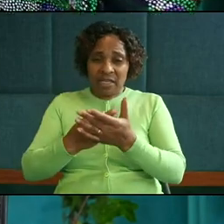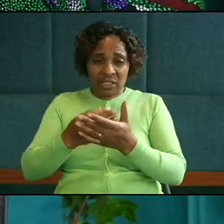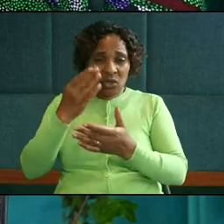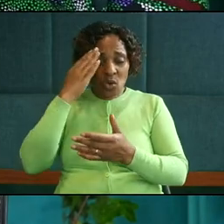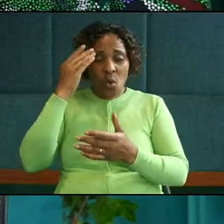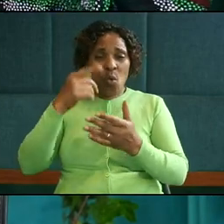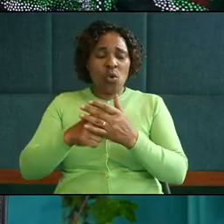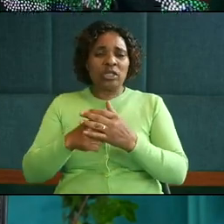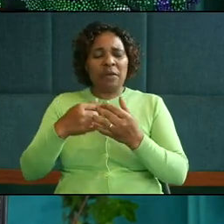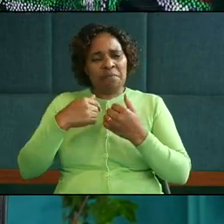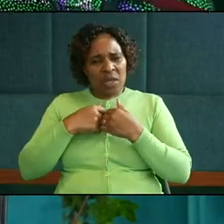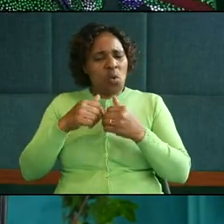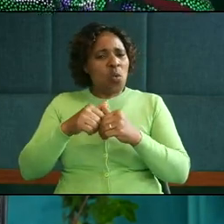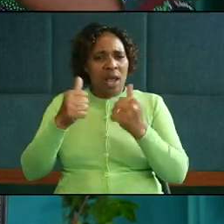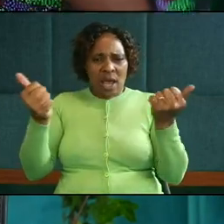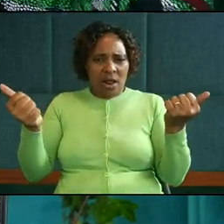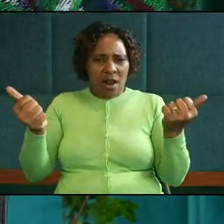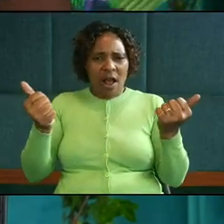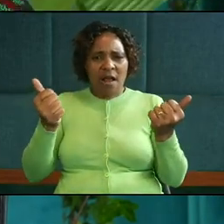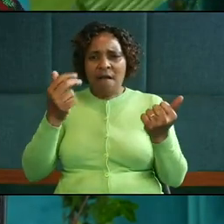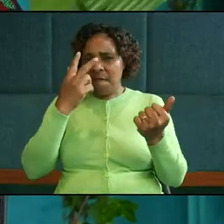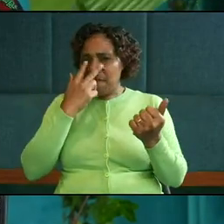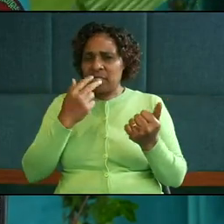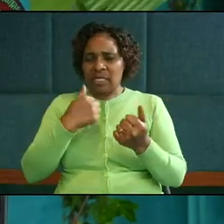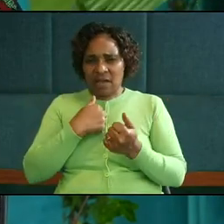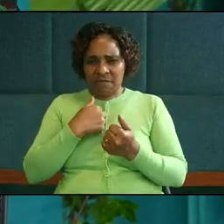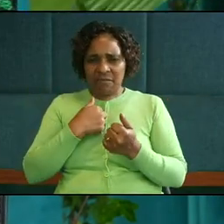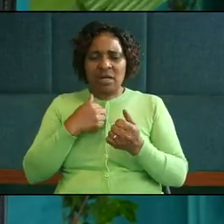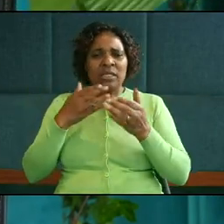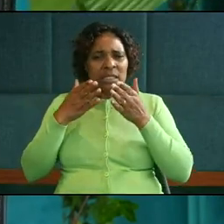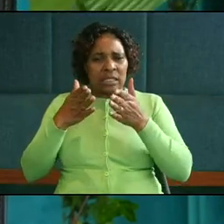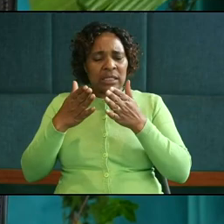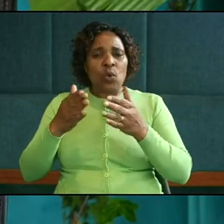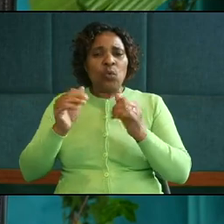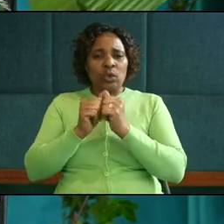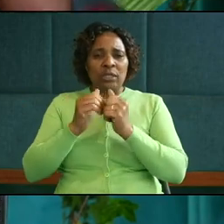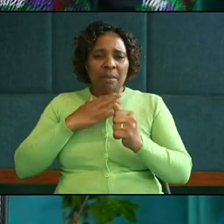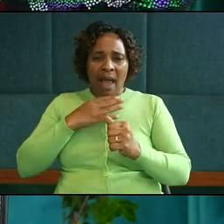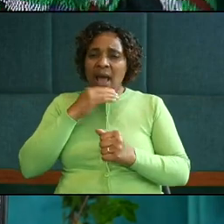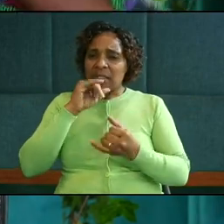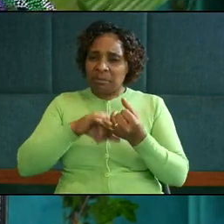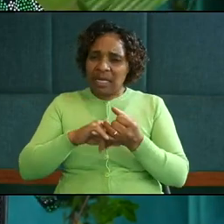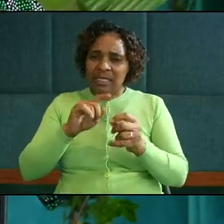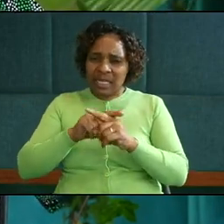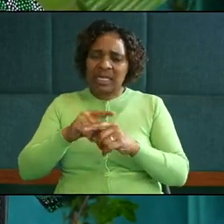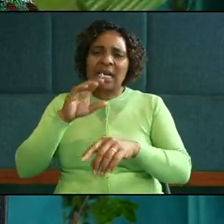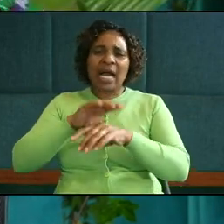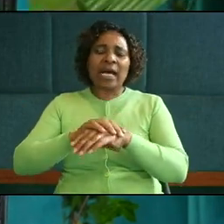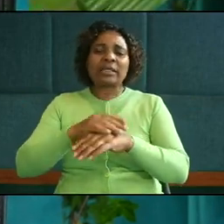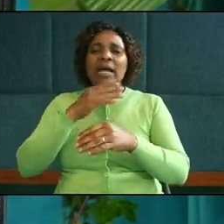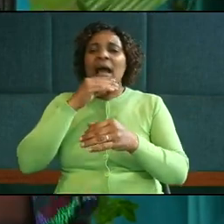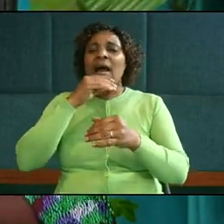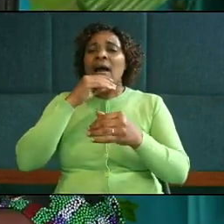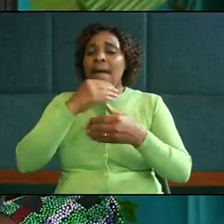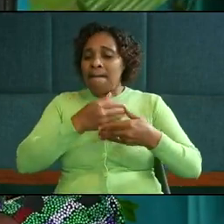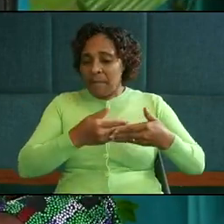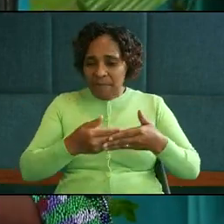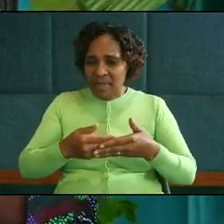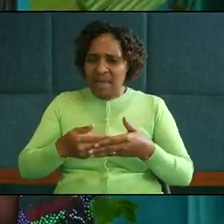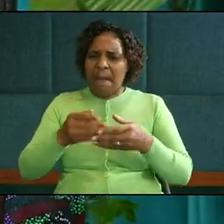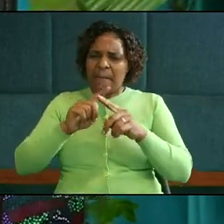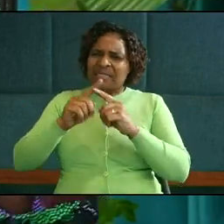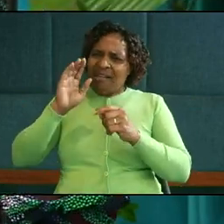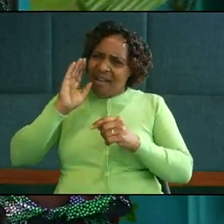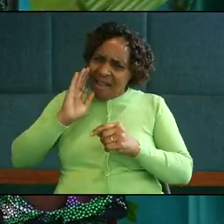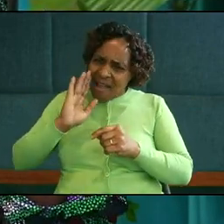what, I'm fertile. So I'm fertile, so I'll go have sex with my husband and I'll get a child. And that is the faith that gave her a child.